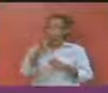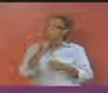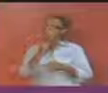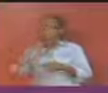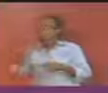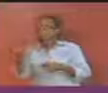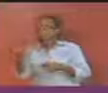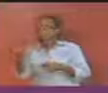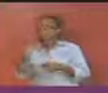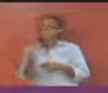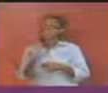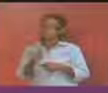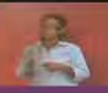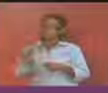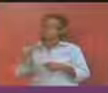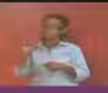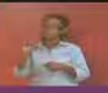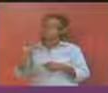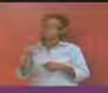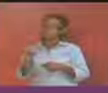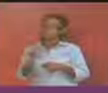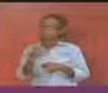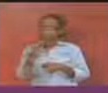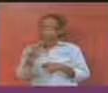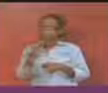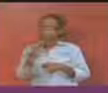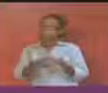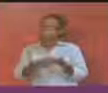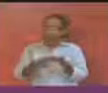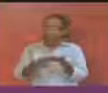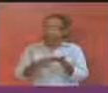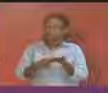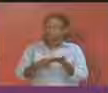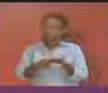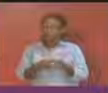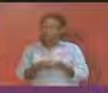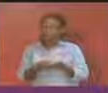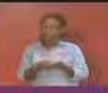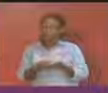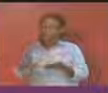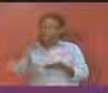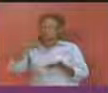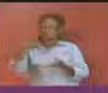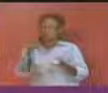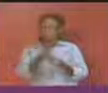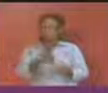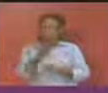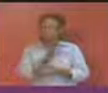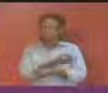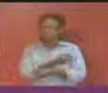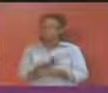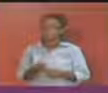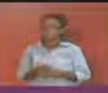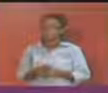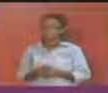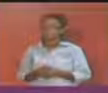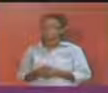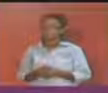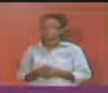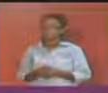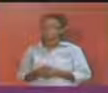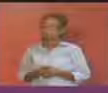the negotiating and the contacting? And also, is there any room or any consideration, and if this happened already, please forgive me, the feed was a little